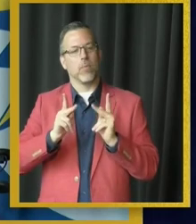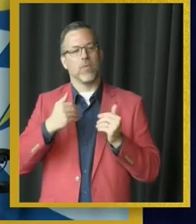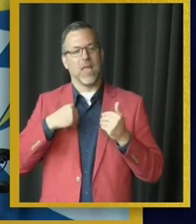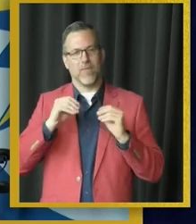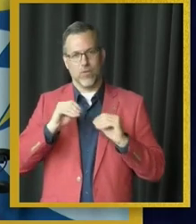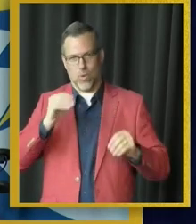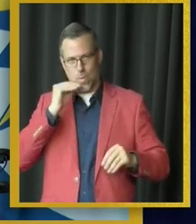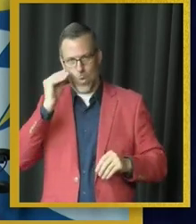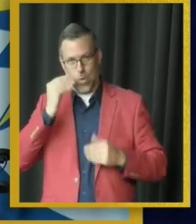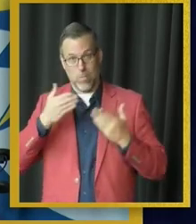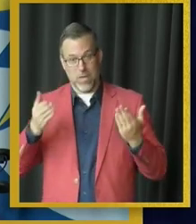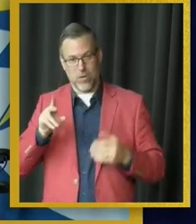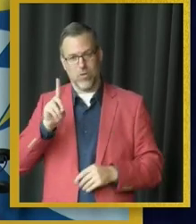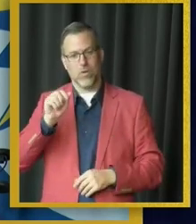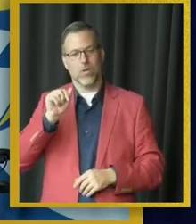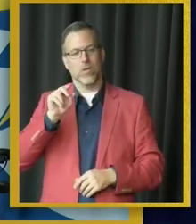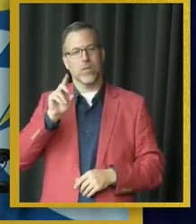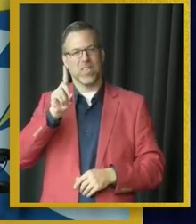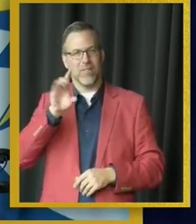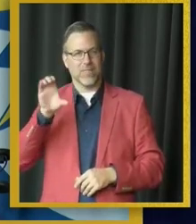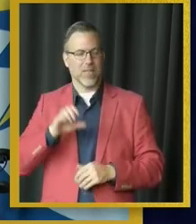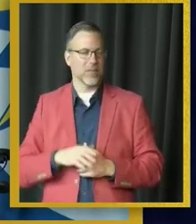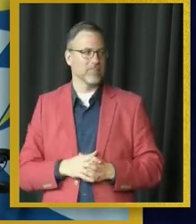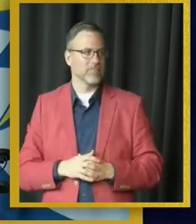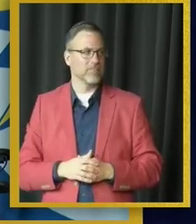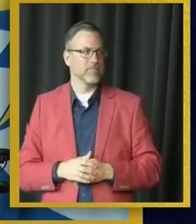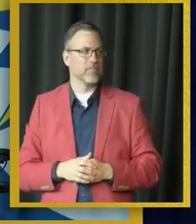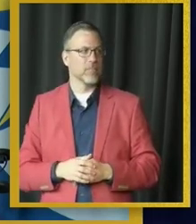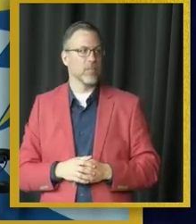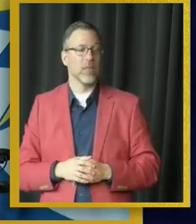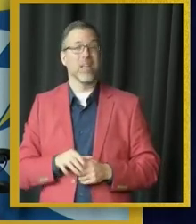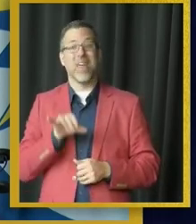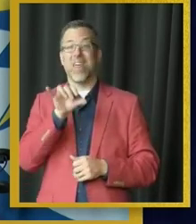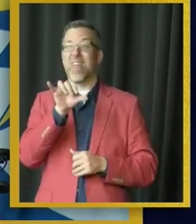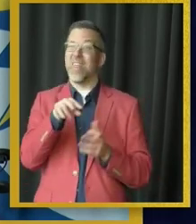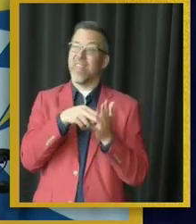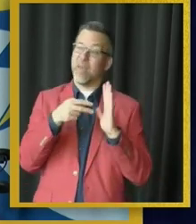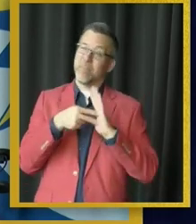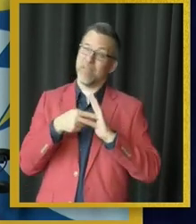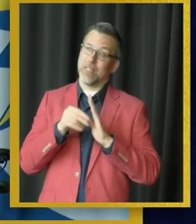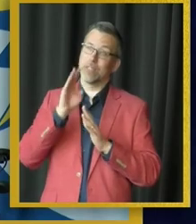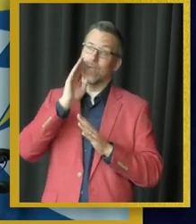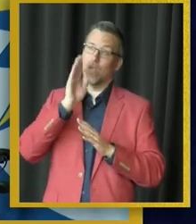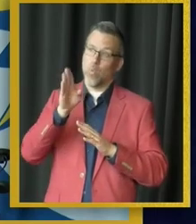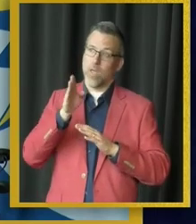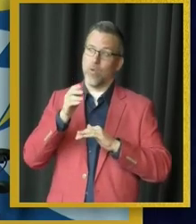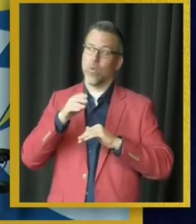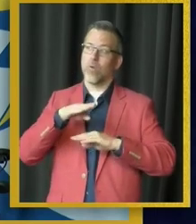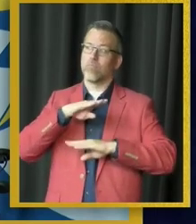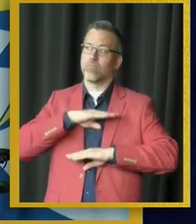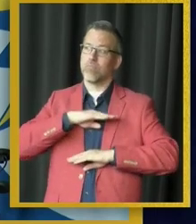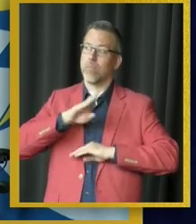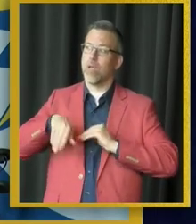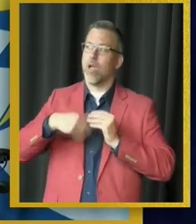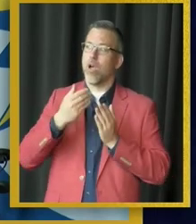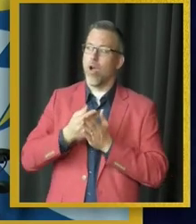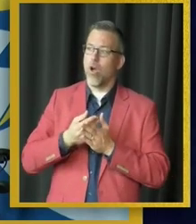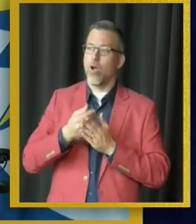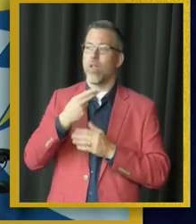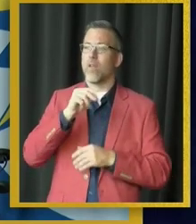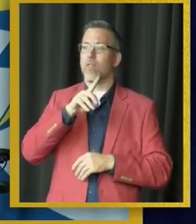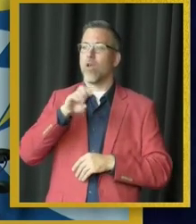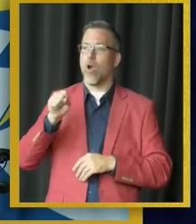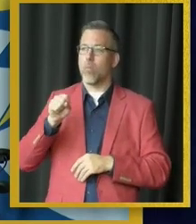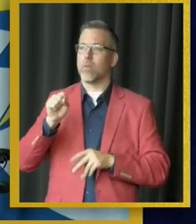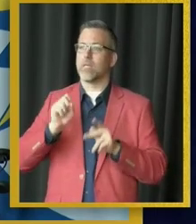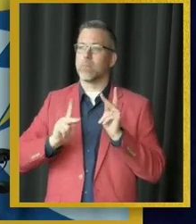County. At the current pace, we will house all of Nashville's chronically homeless population in